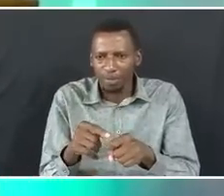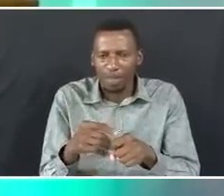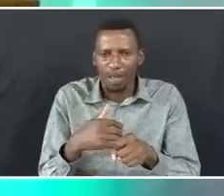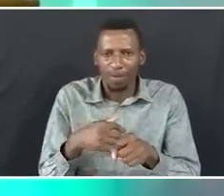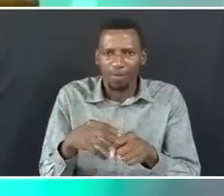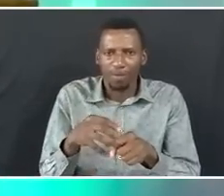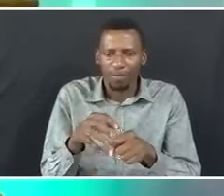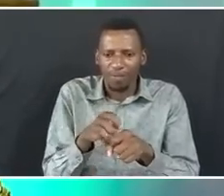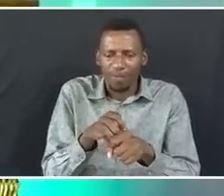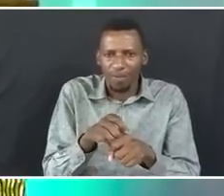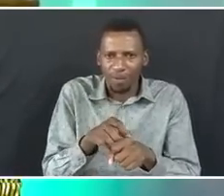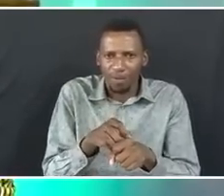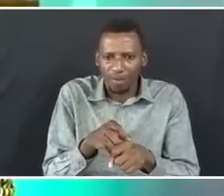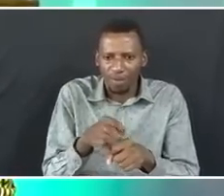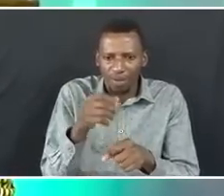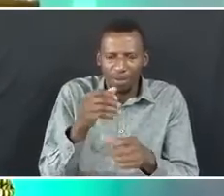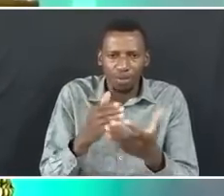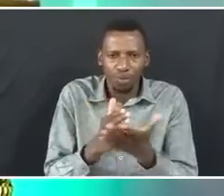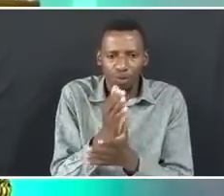homosexuality,